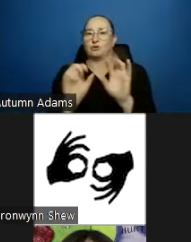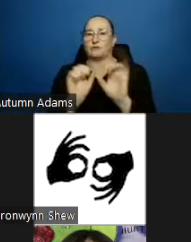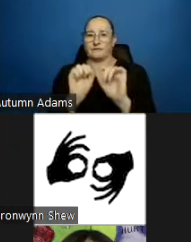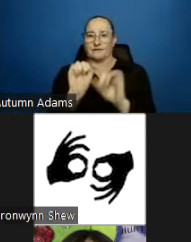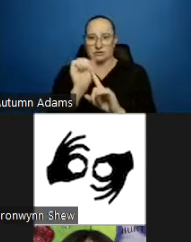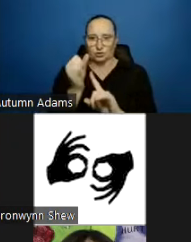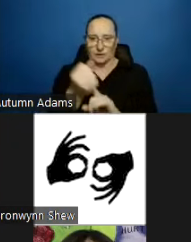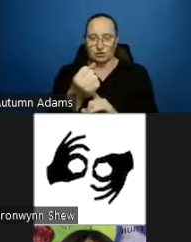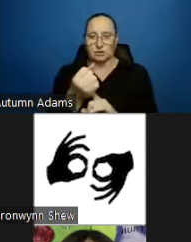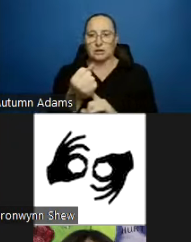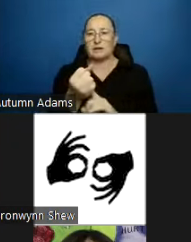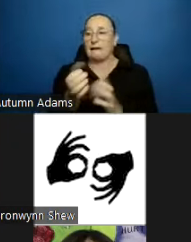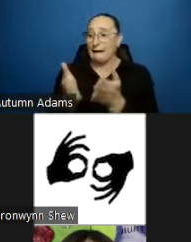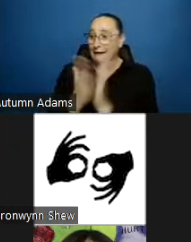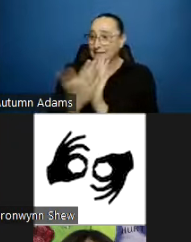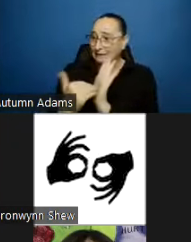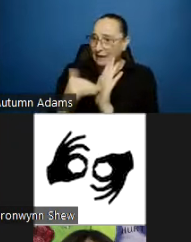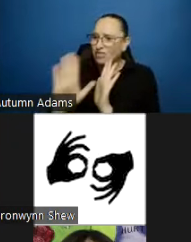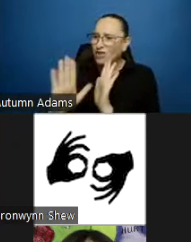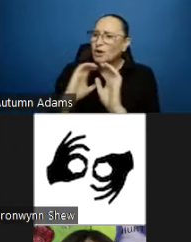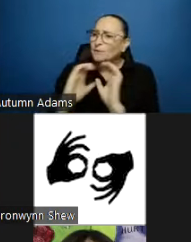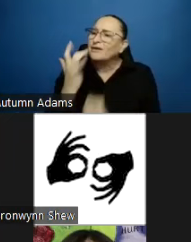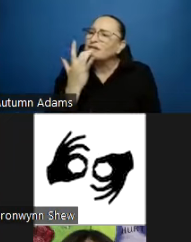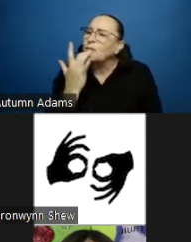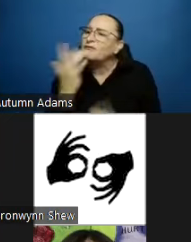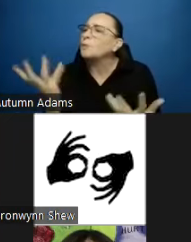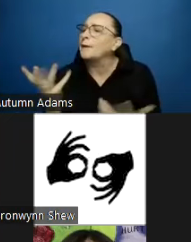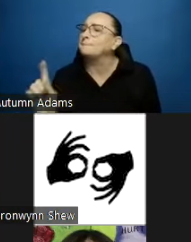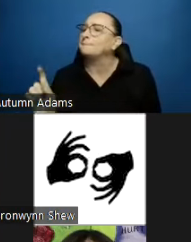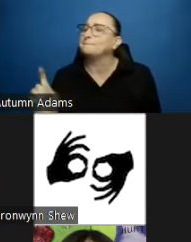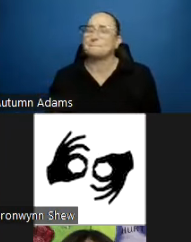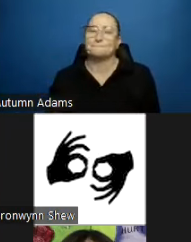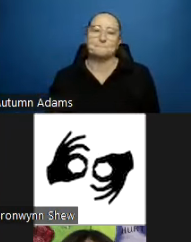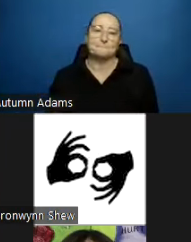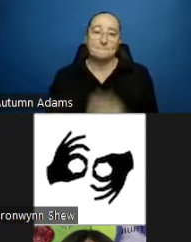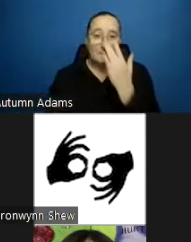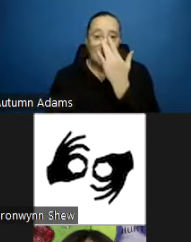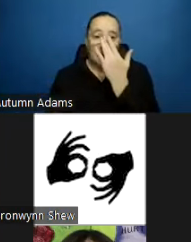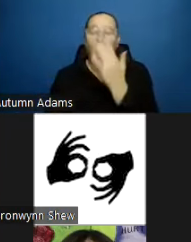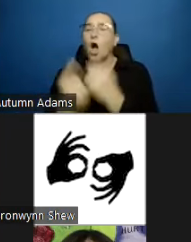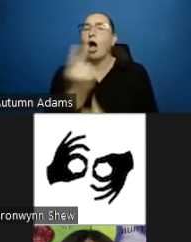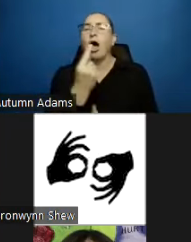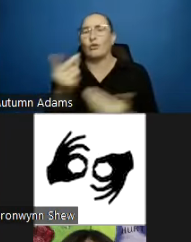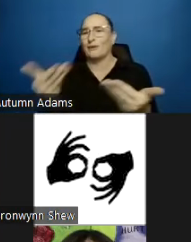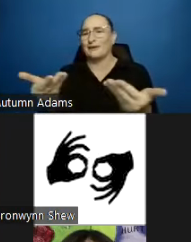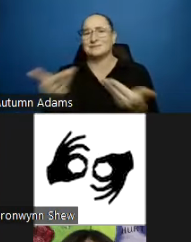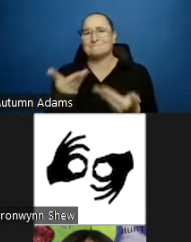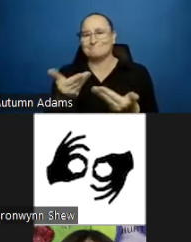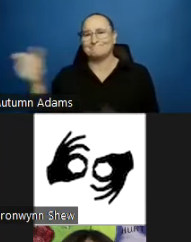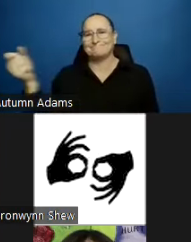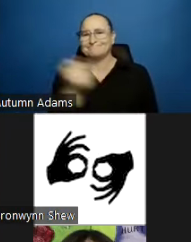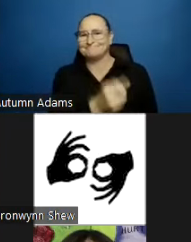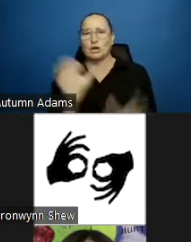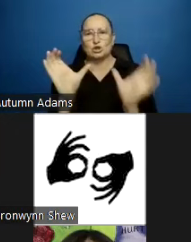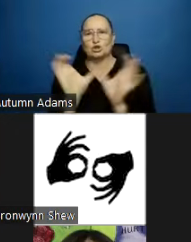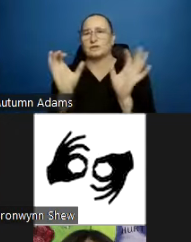and ask again what their communication preferences are and what they would like. And again, always hire a certified sign language interpreter.